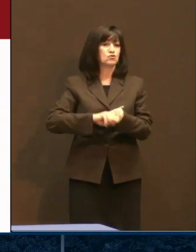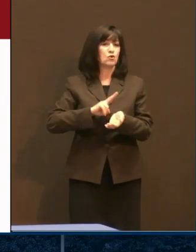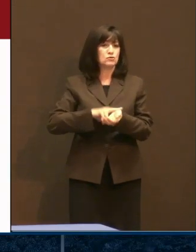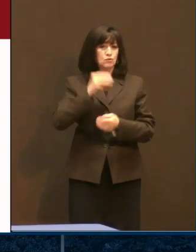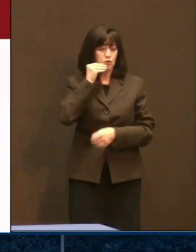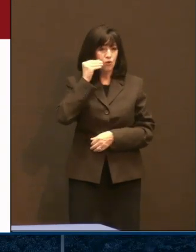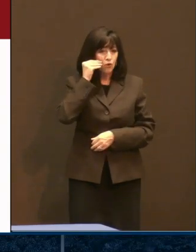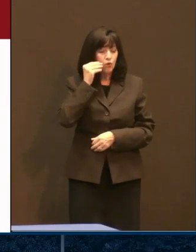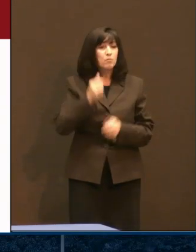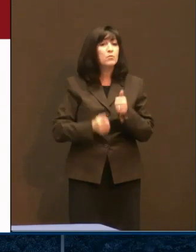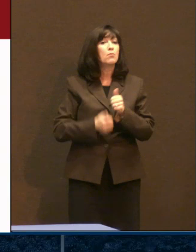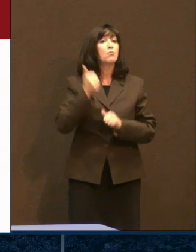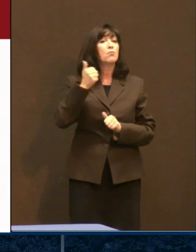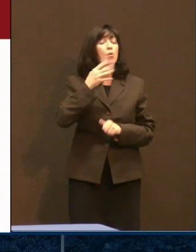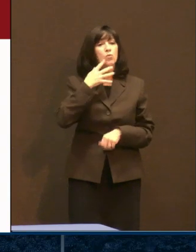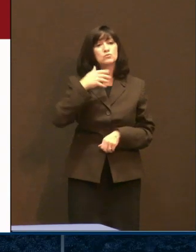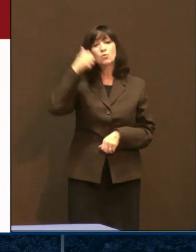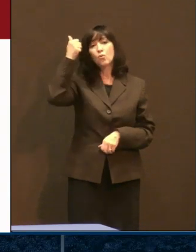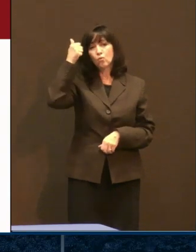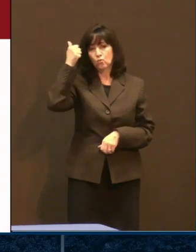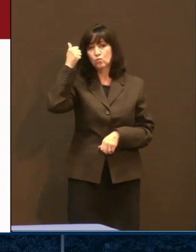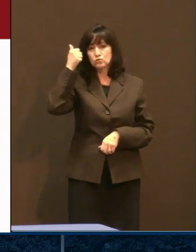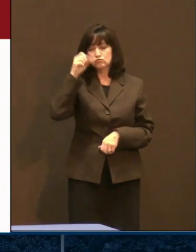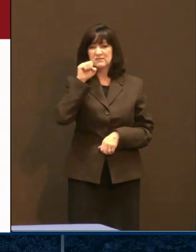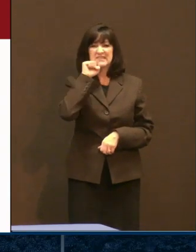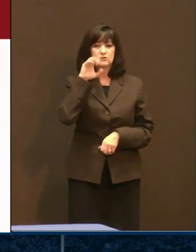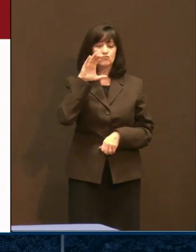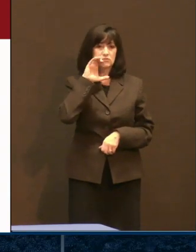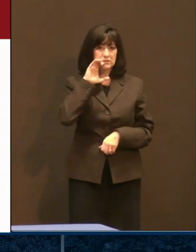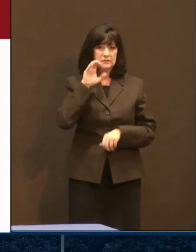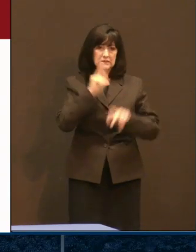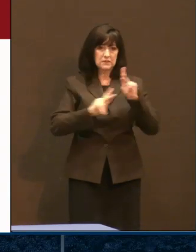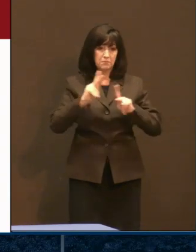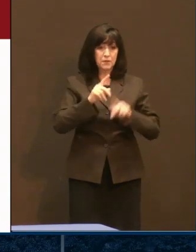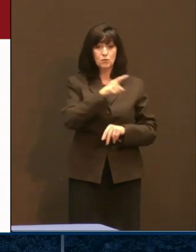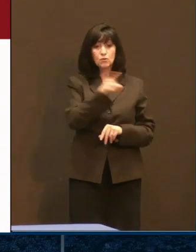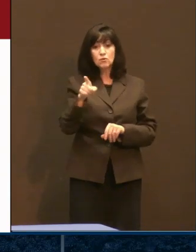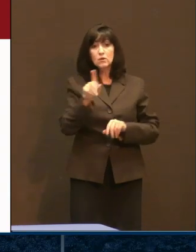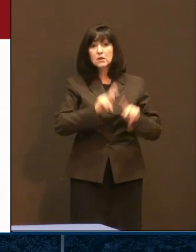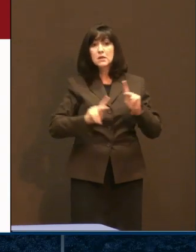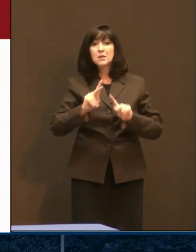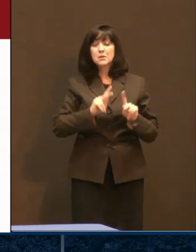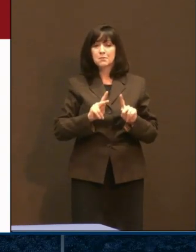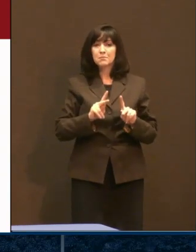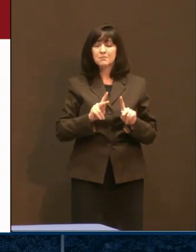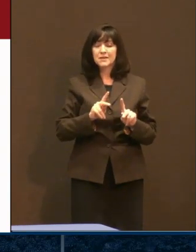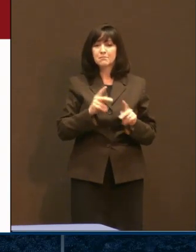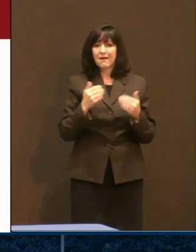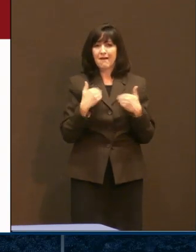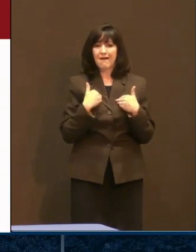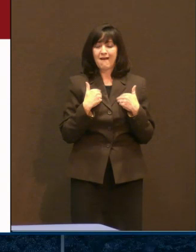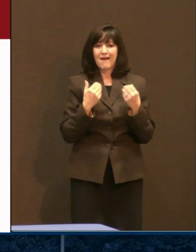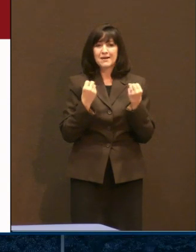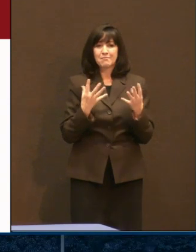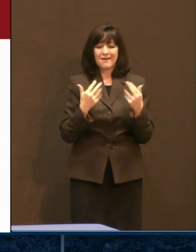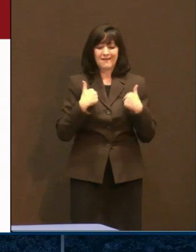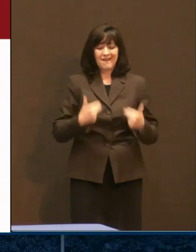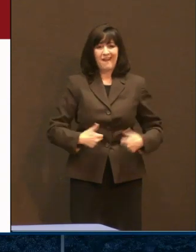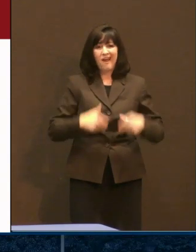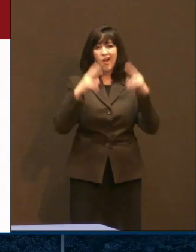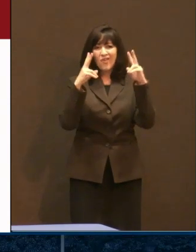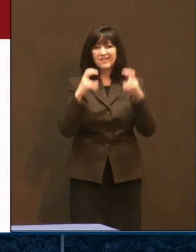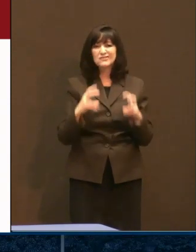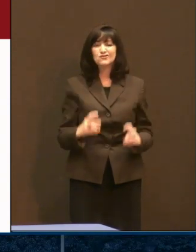senior citizens, many with existing health conditions. Only a few outside of that